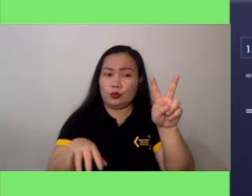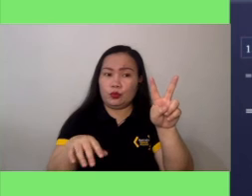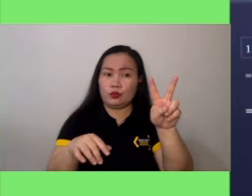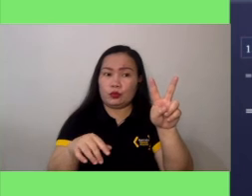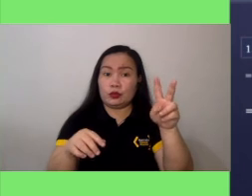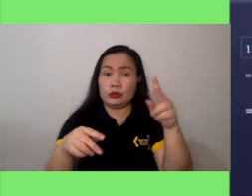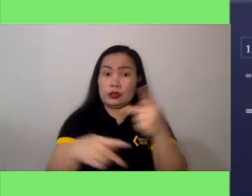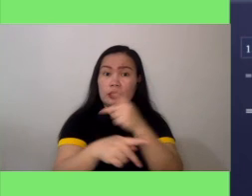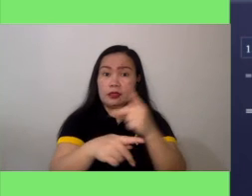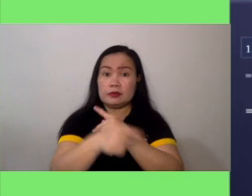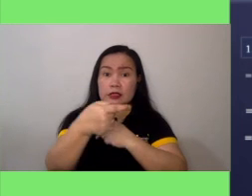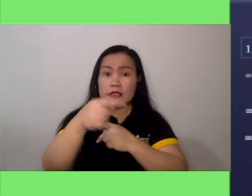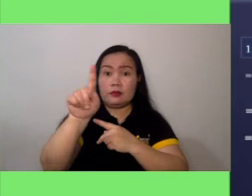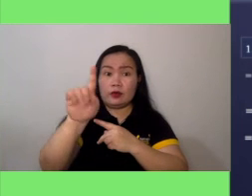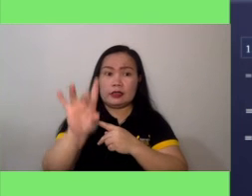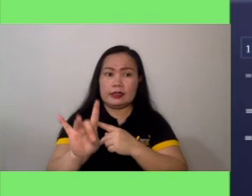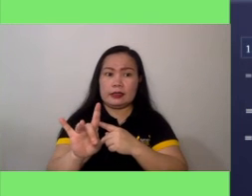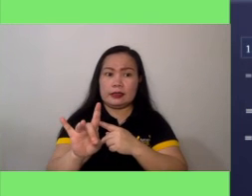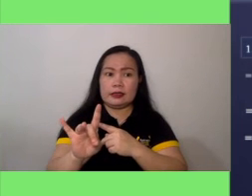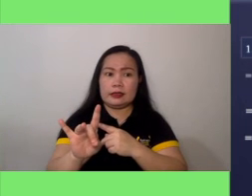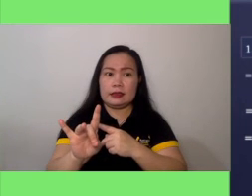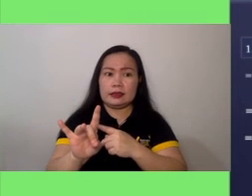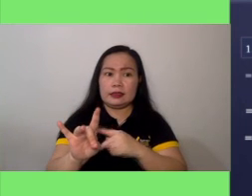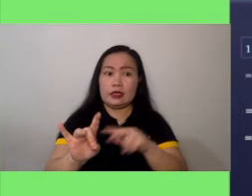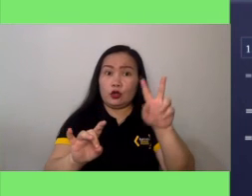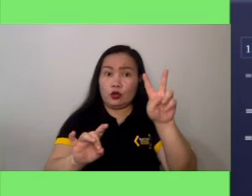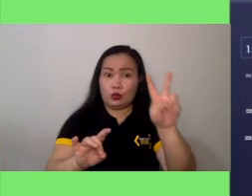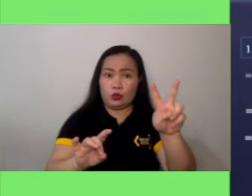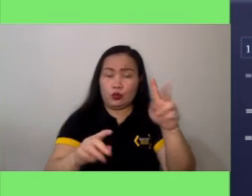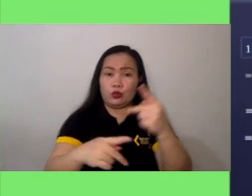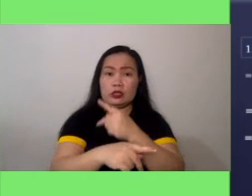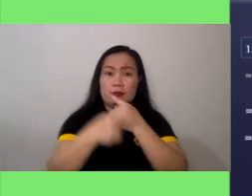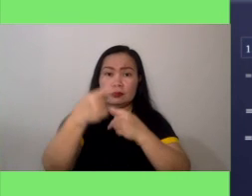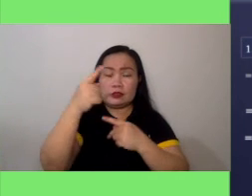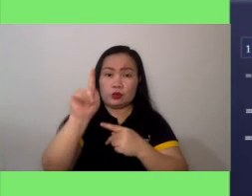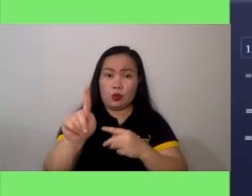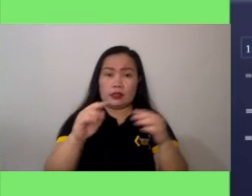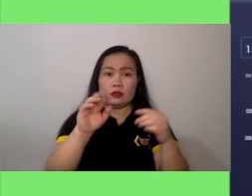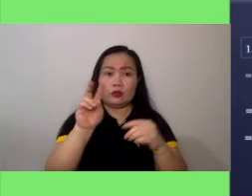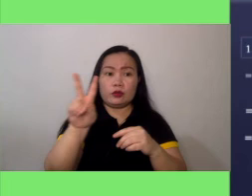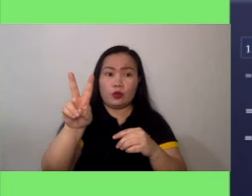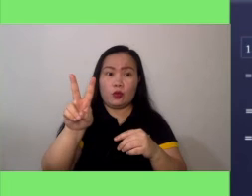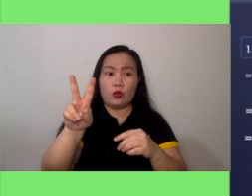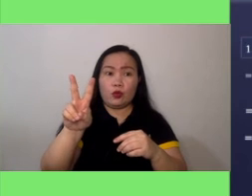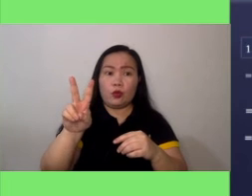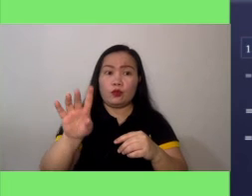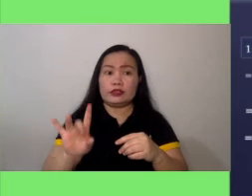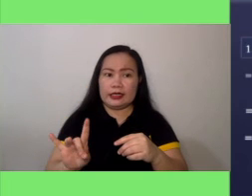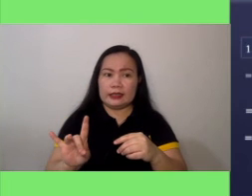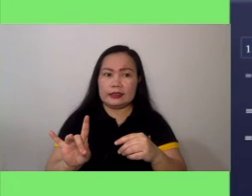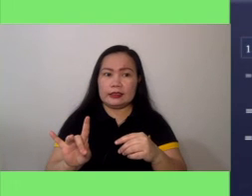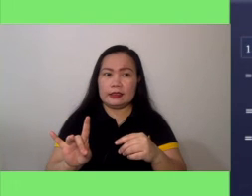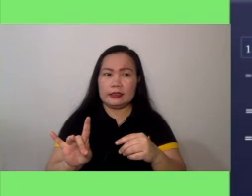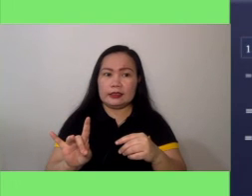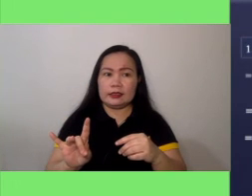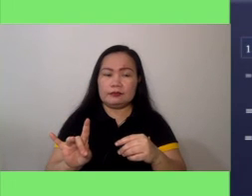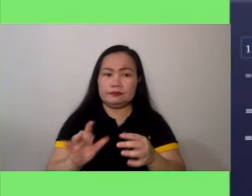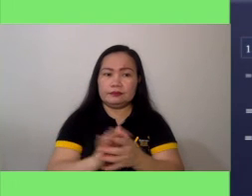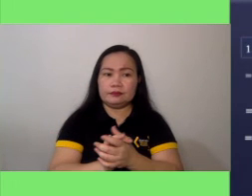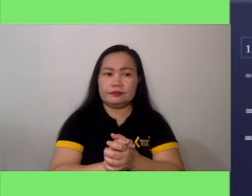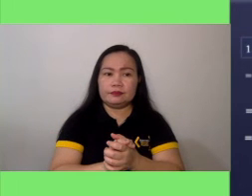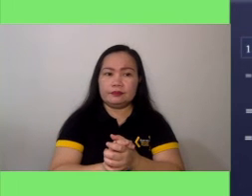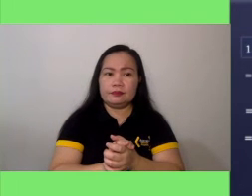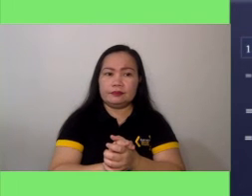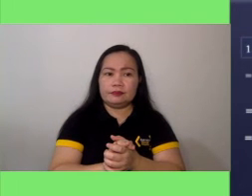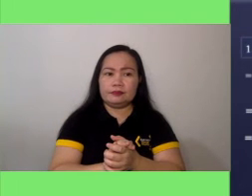2 times negative 1 over 8. So, what are you going to do is to multiply. So, 2 times 1, that is 2. And then over 8.